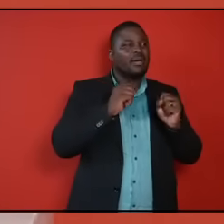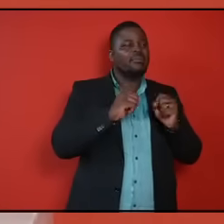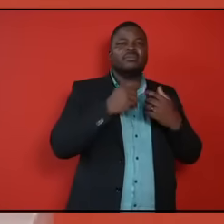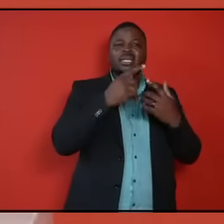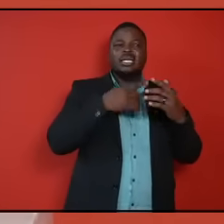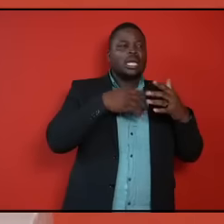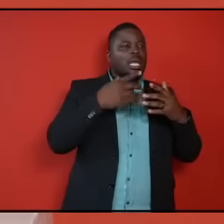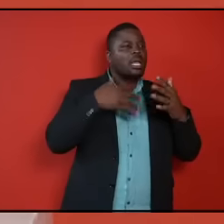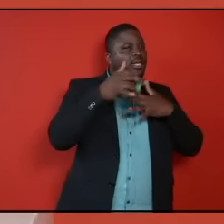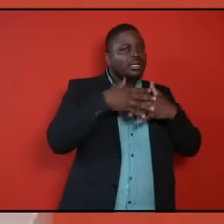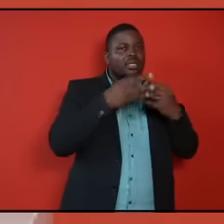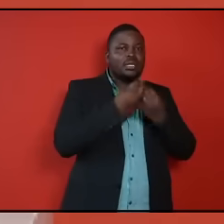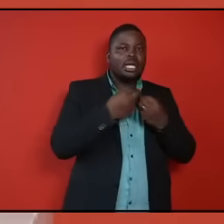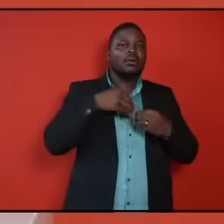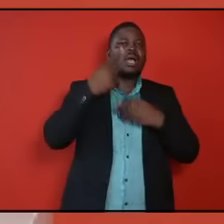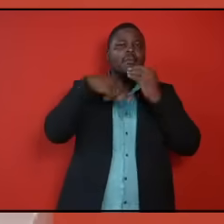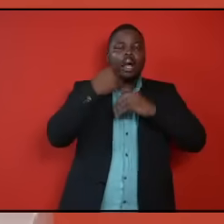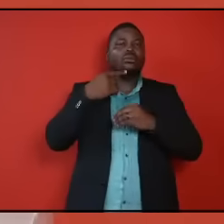Malema.